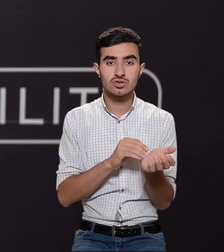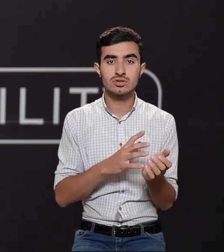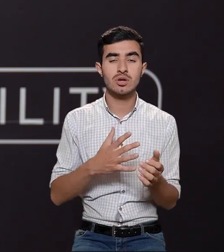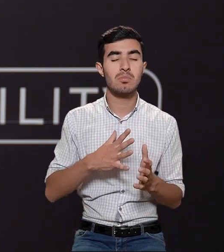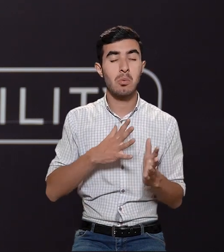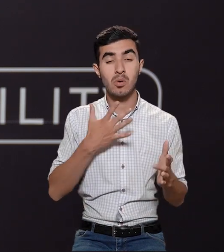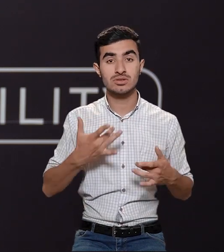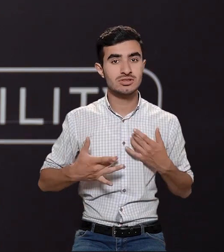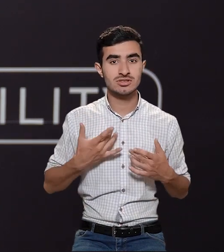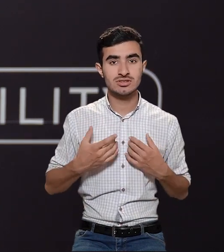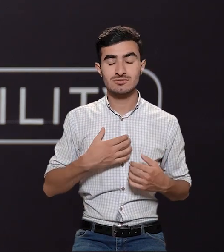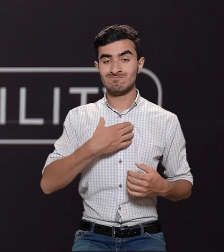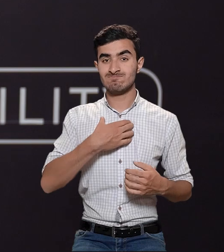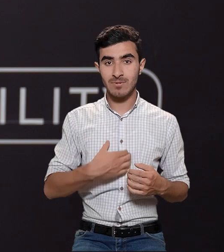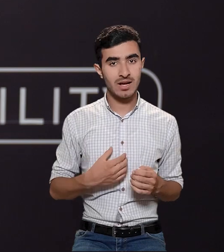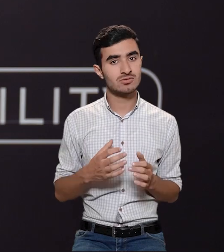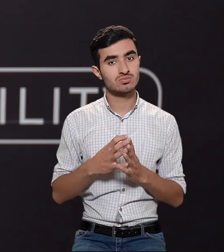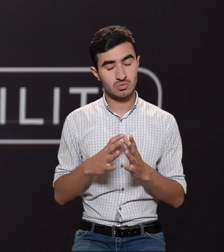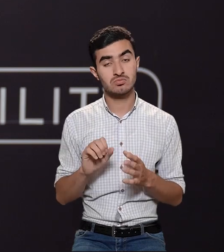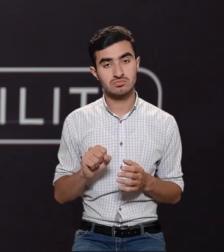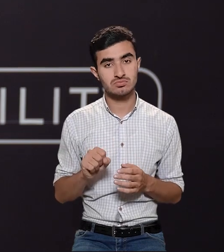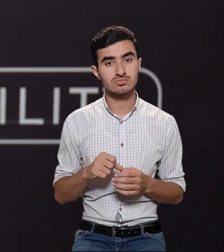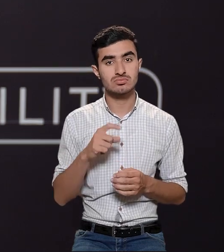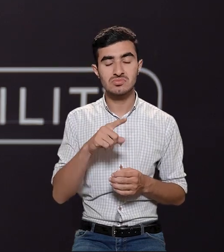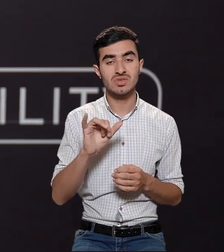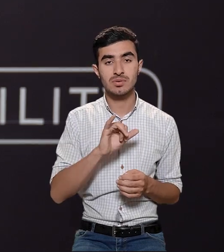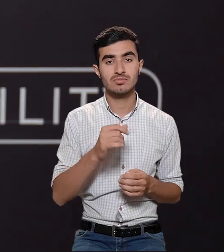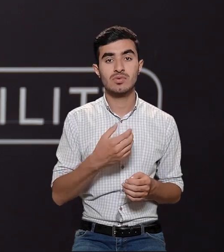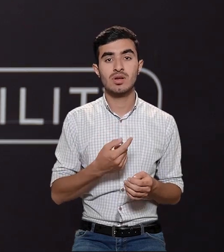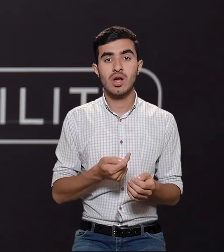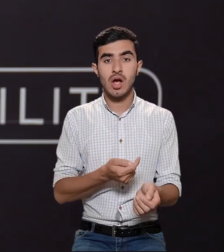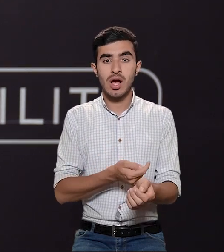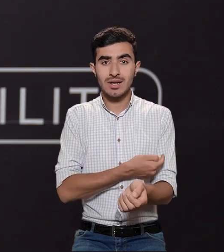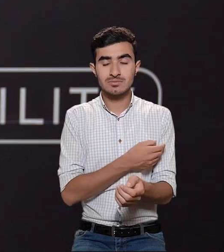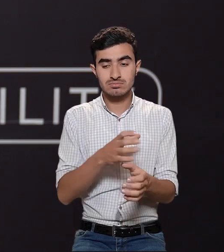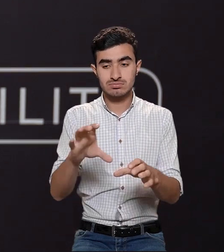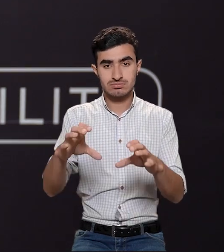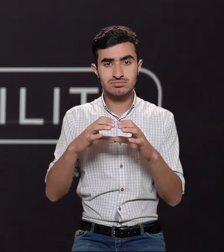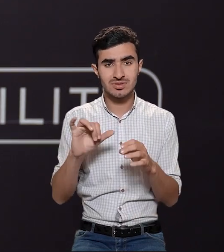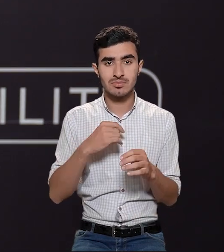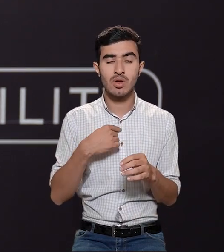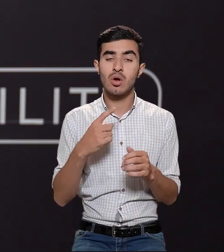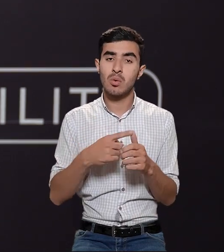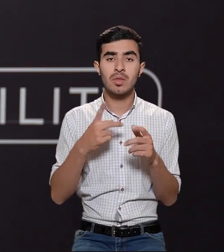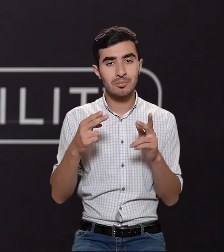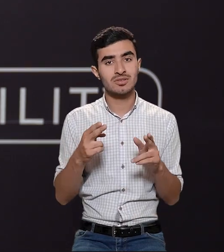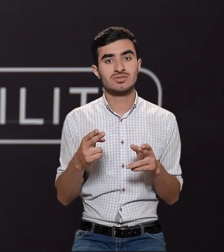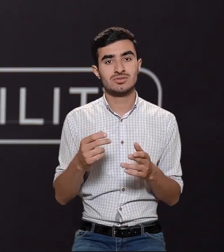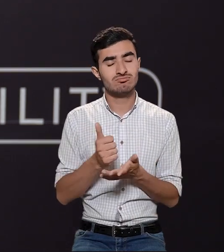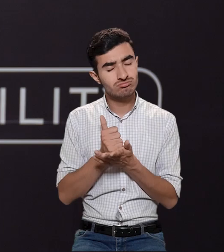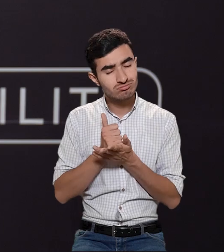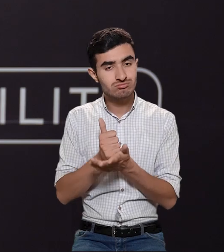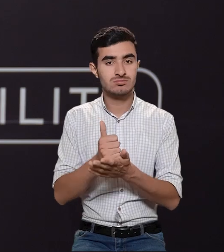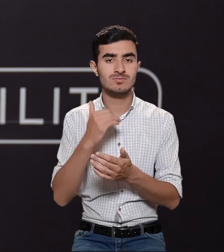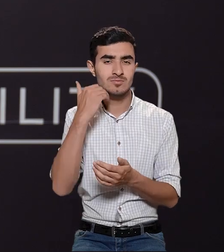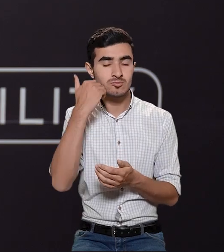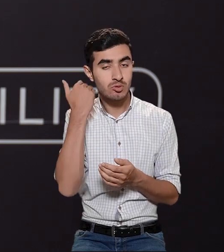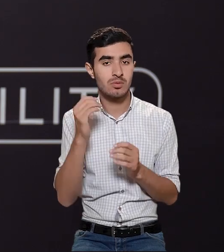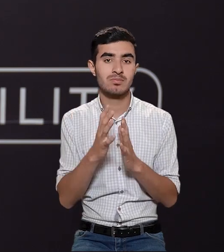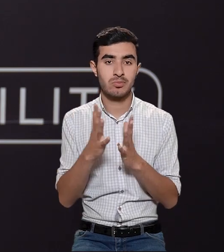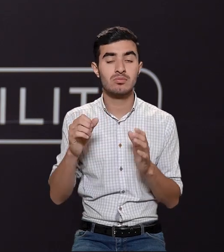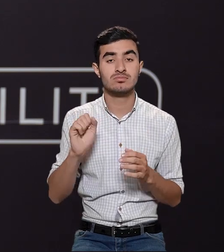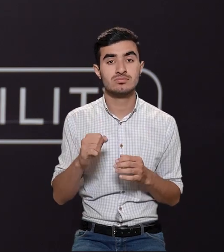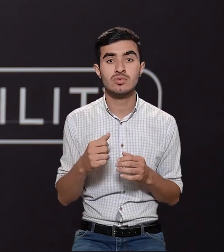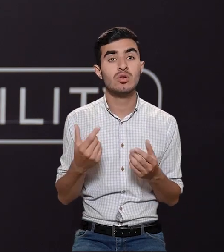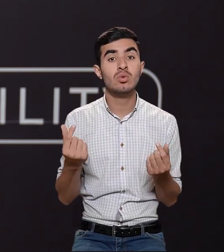very passionate. They take their patient as their own relatives, because this is the basic training that we